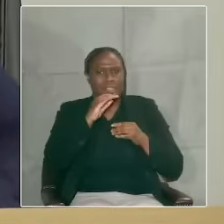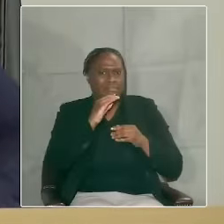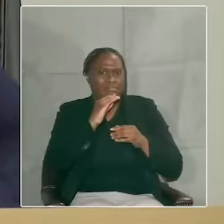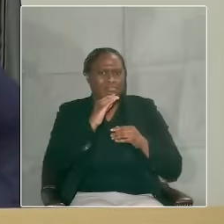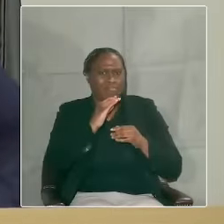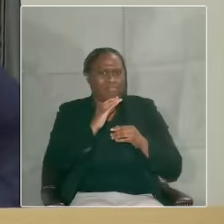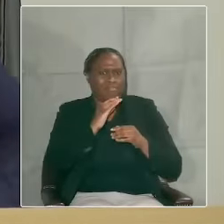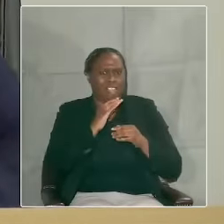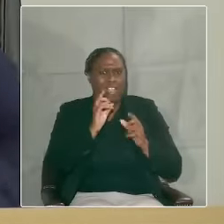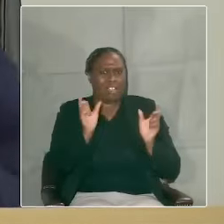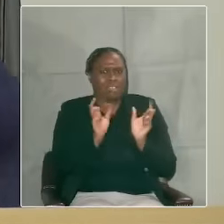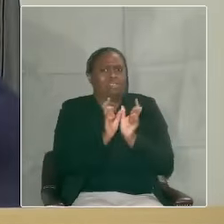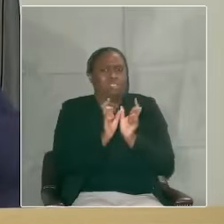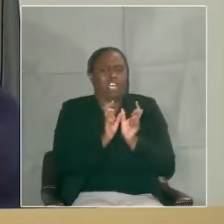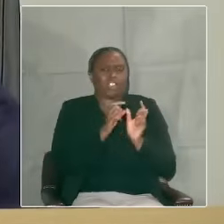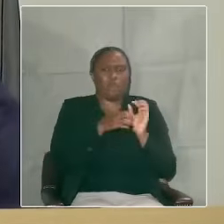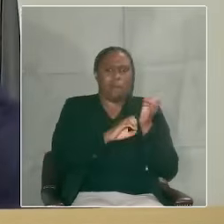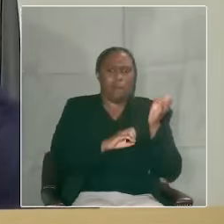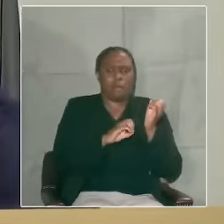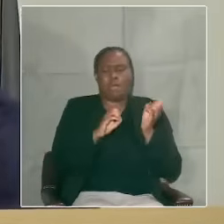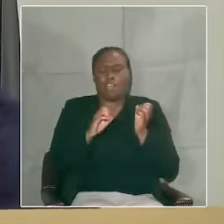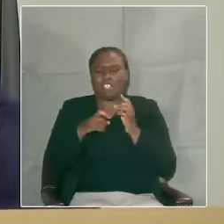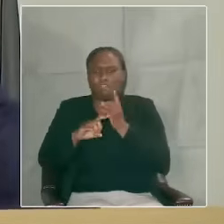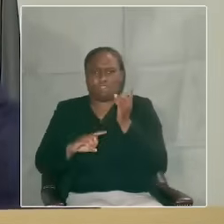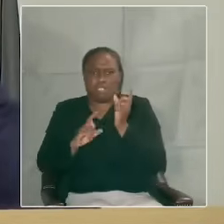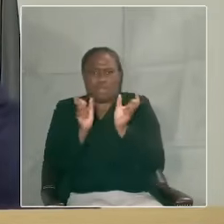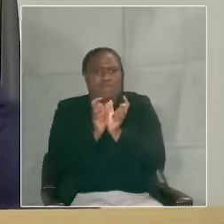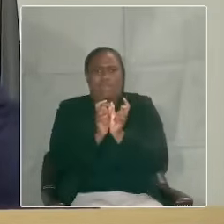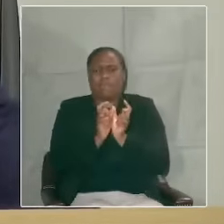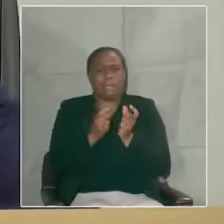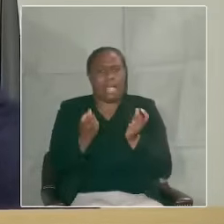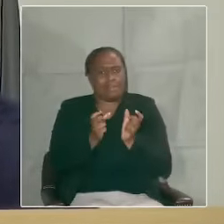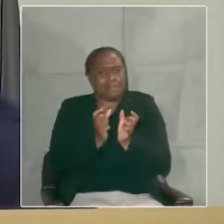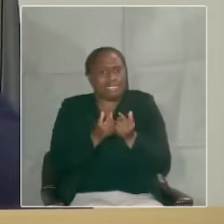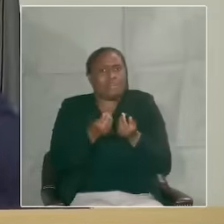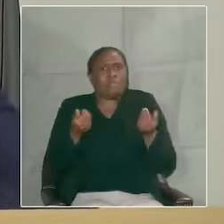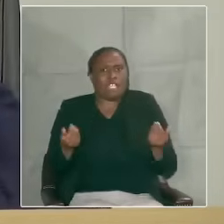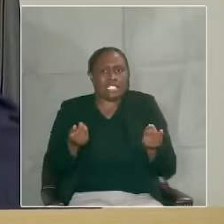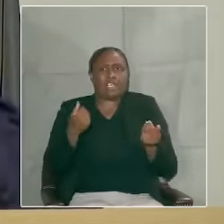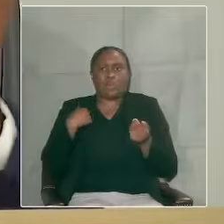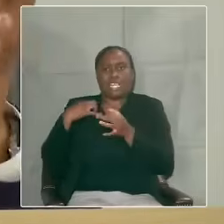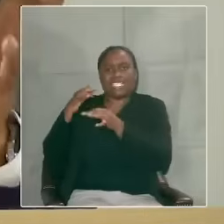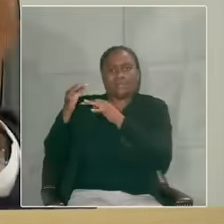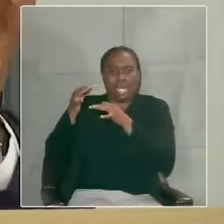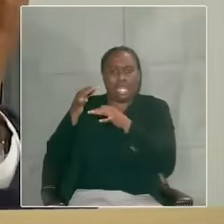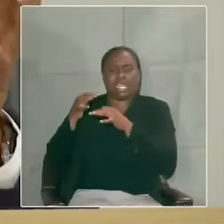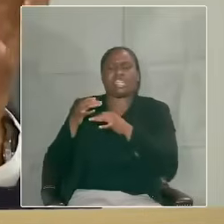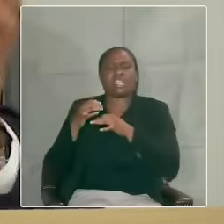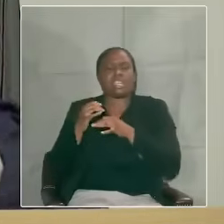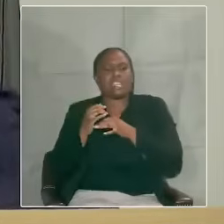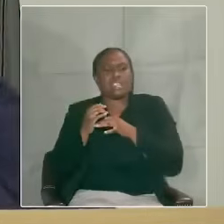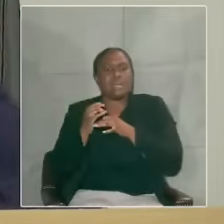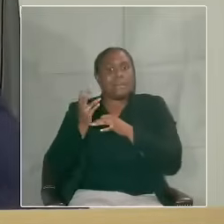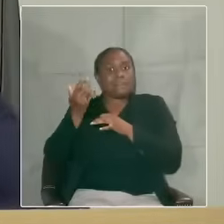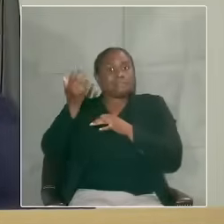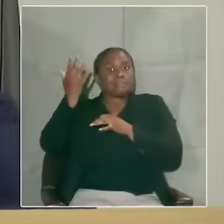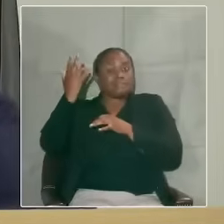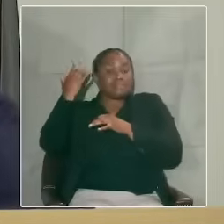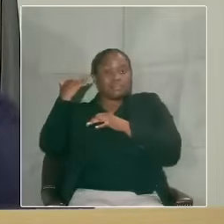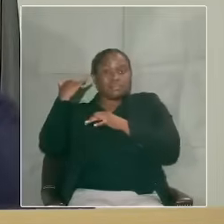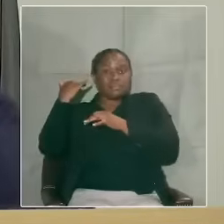together. But we did explain to him why it's like that, to say, if you go a little bit far in the